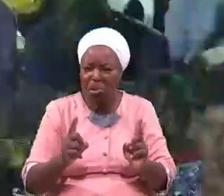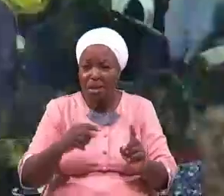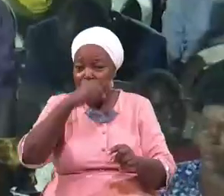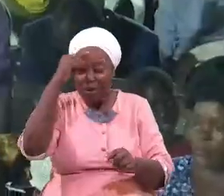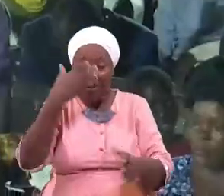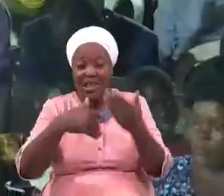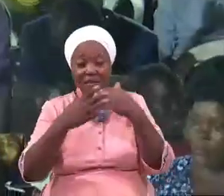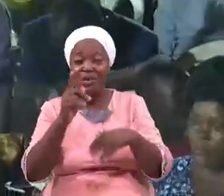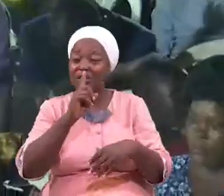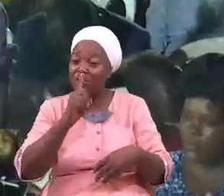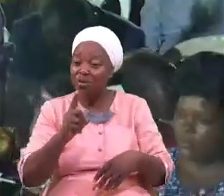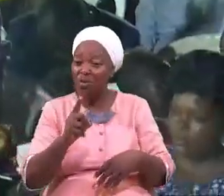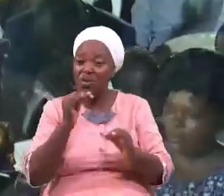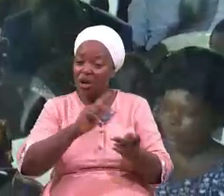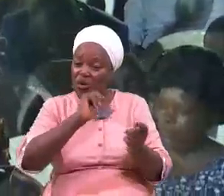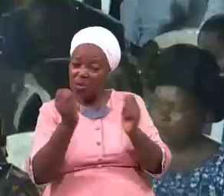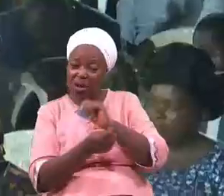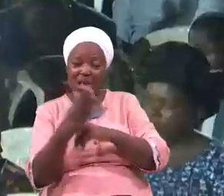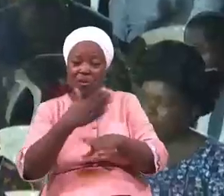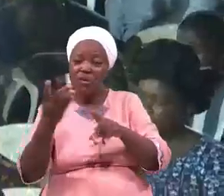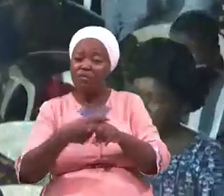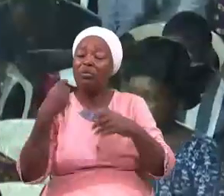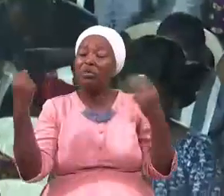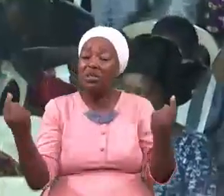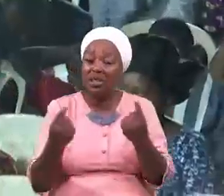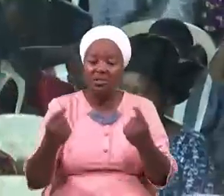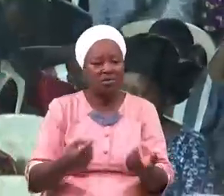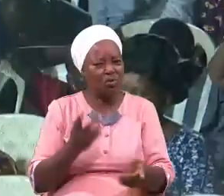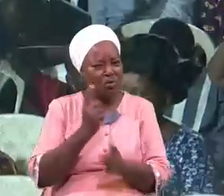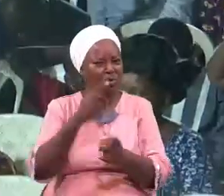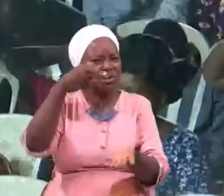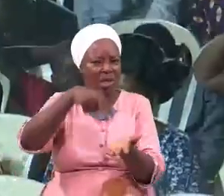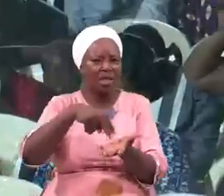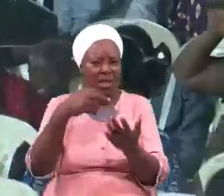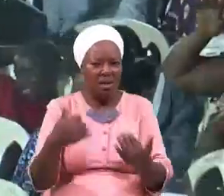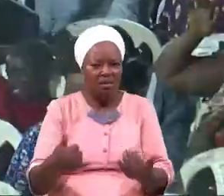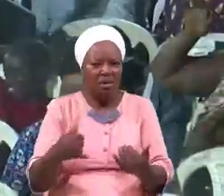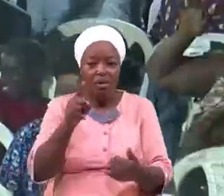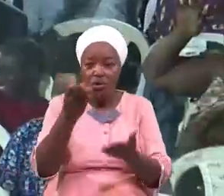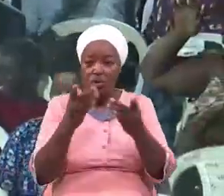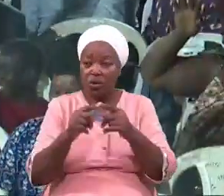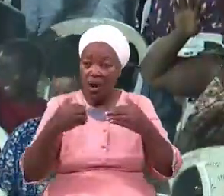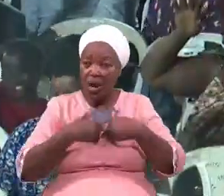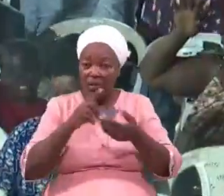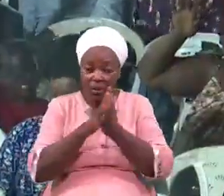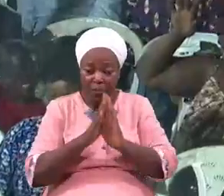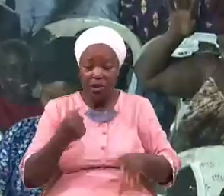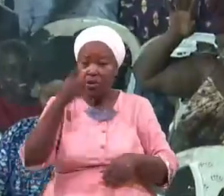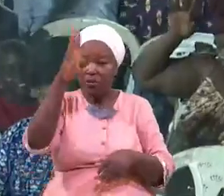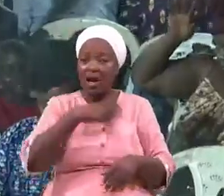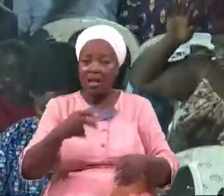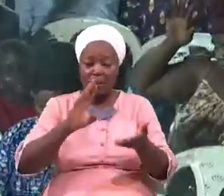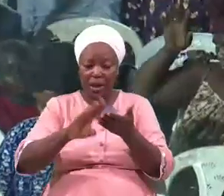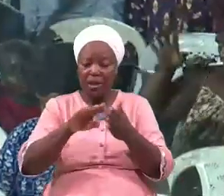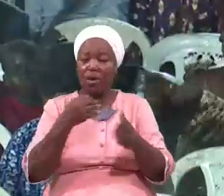You're turning away from your sin. Rise up now. You want to have the peace of God and the pardon in